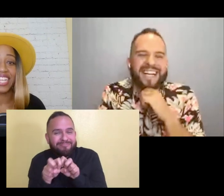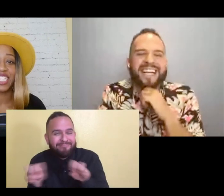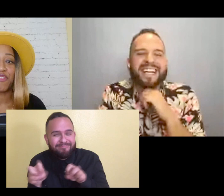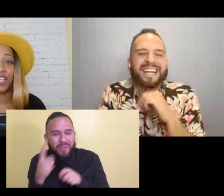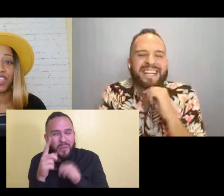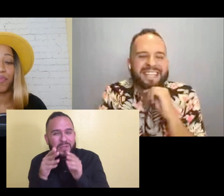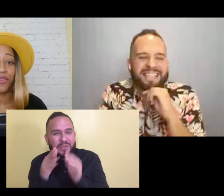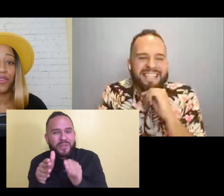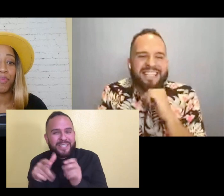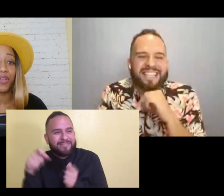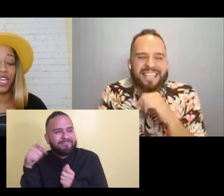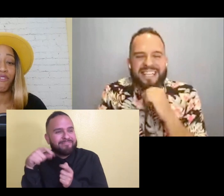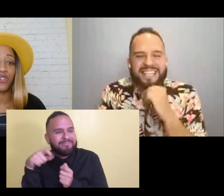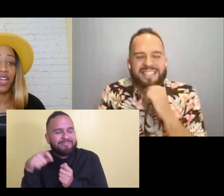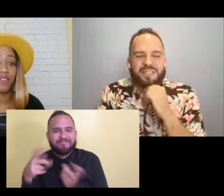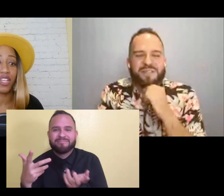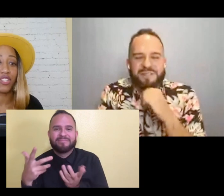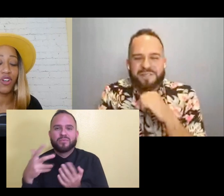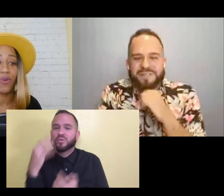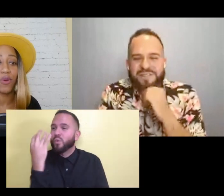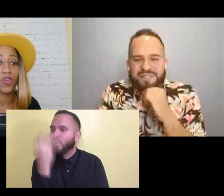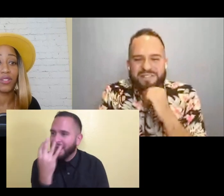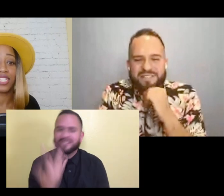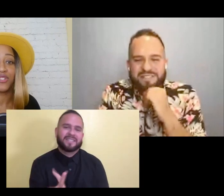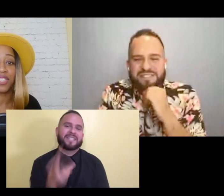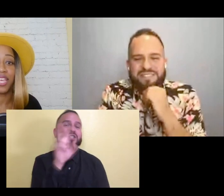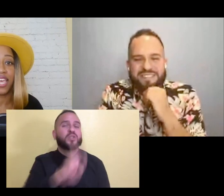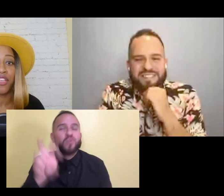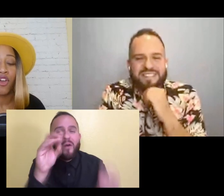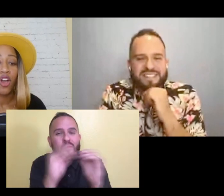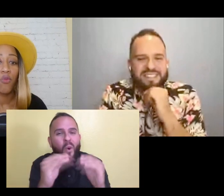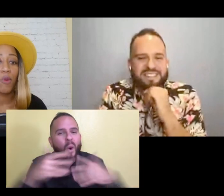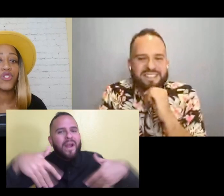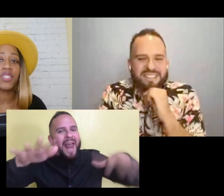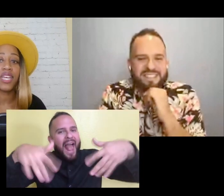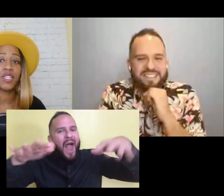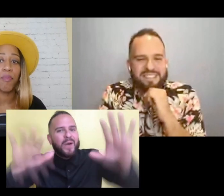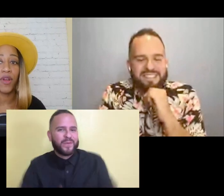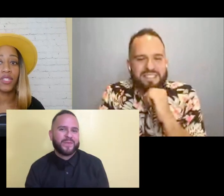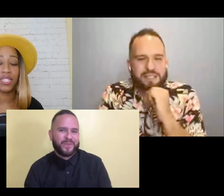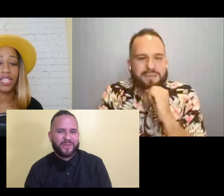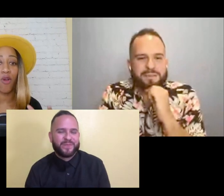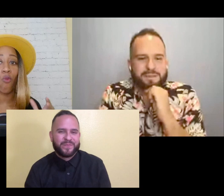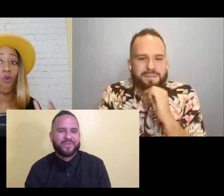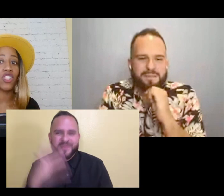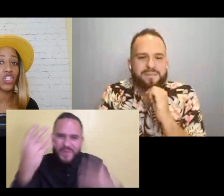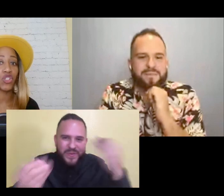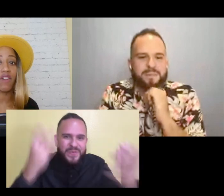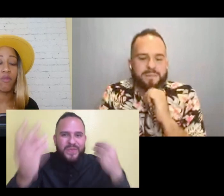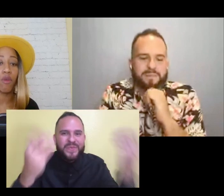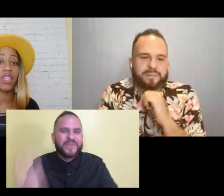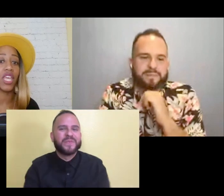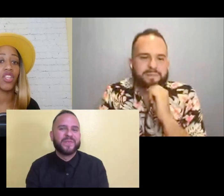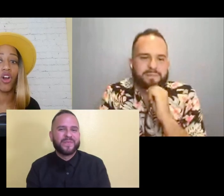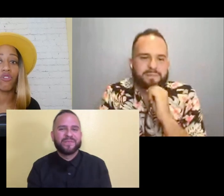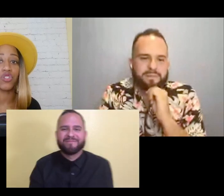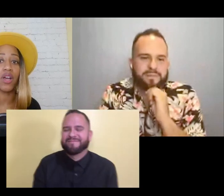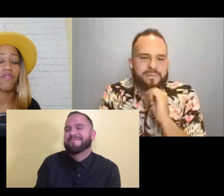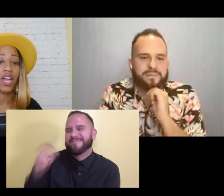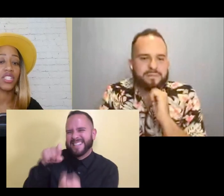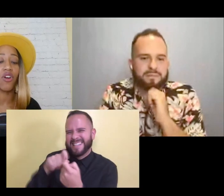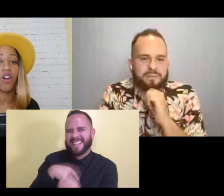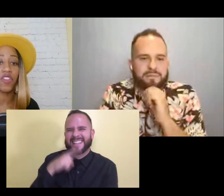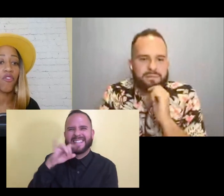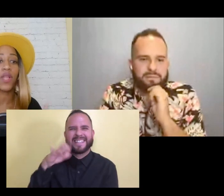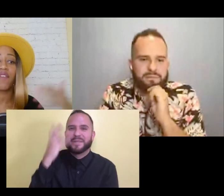Exactly. I think that's definitely the beauty of traveling. So, since you said that, what would you say to the person that wants to travel more but they don't